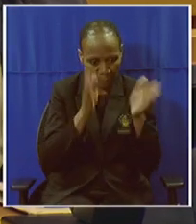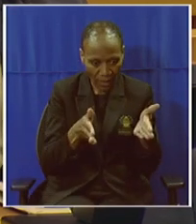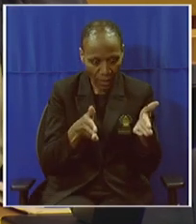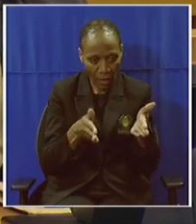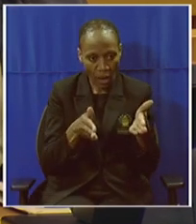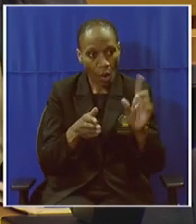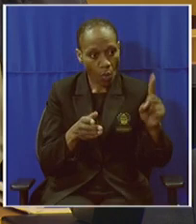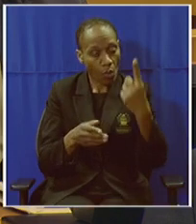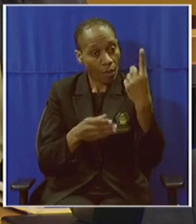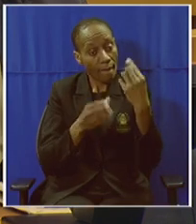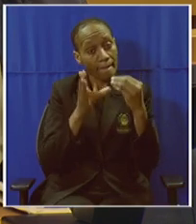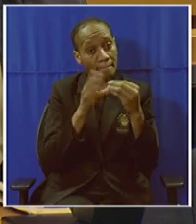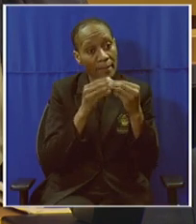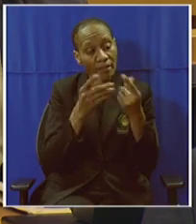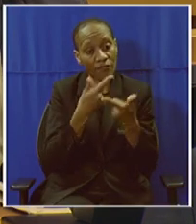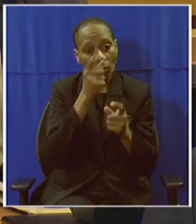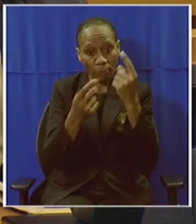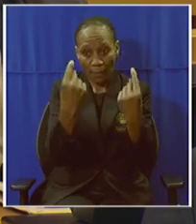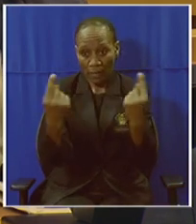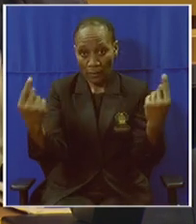member of each party